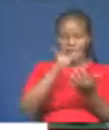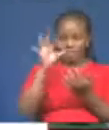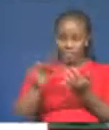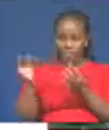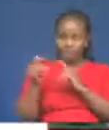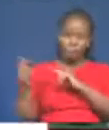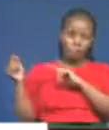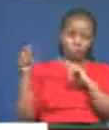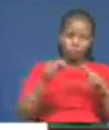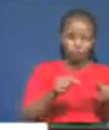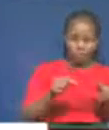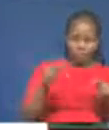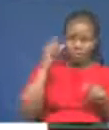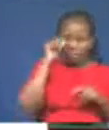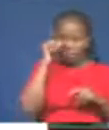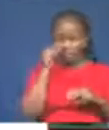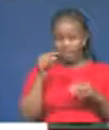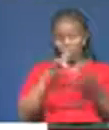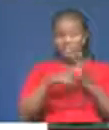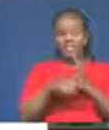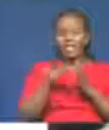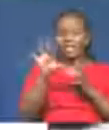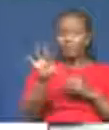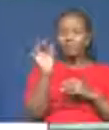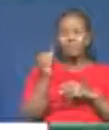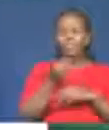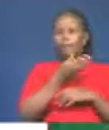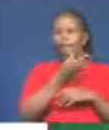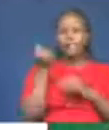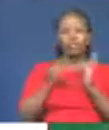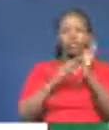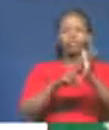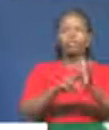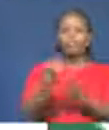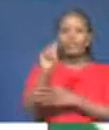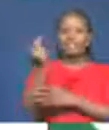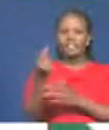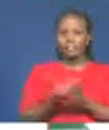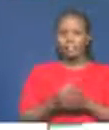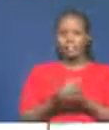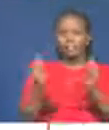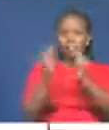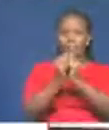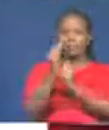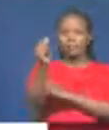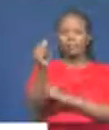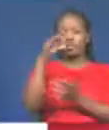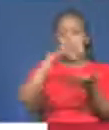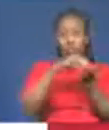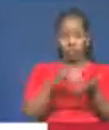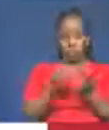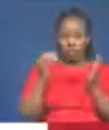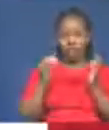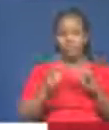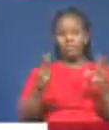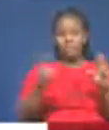here and pick the best who will represent Kenya in Algeria. More than 15 slots are available for Kenyan players who are competing in the two